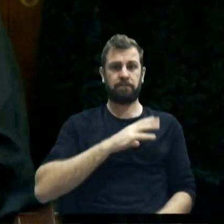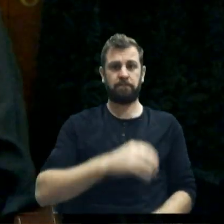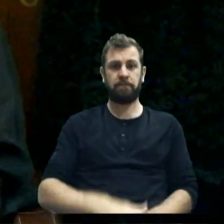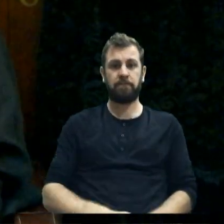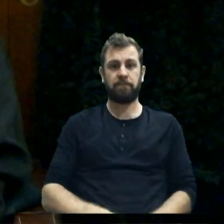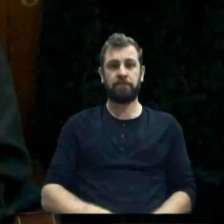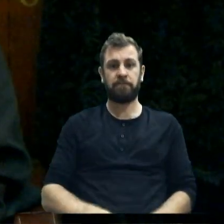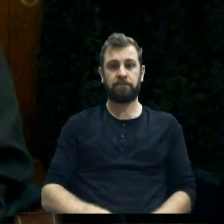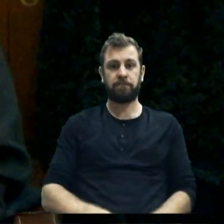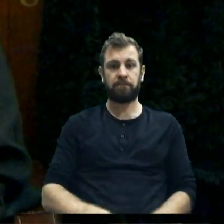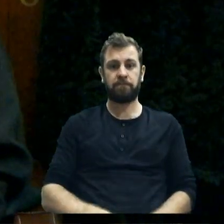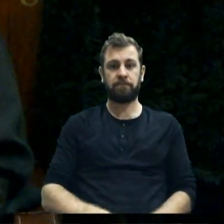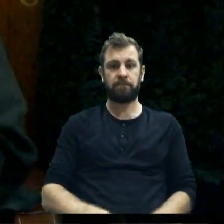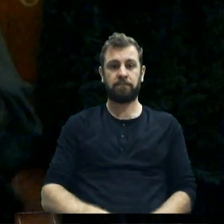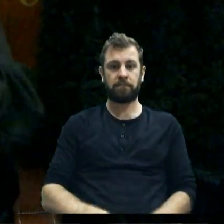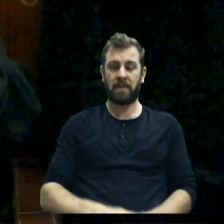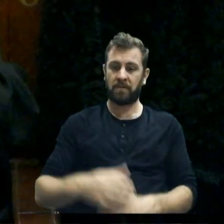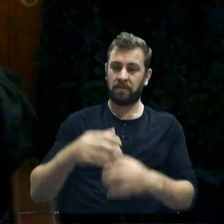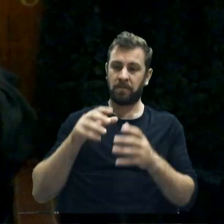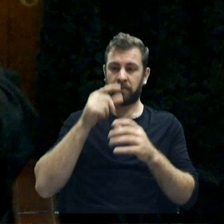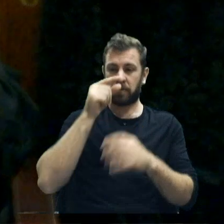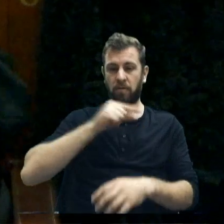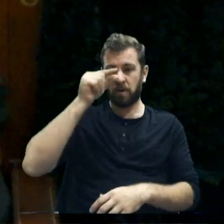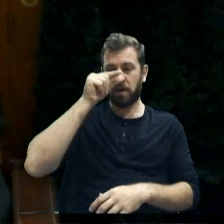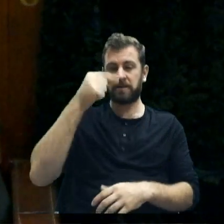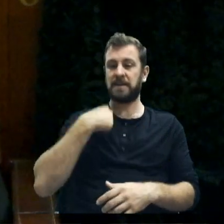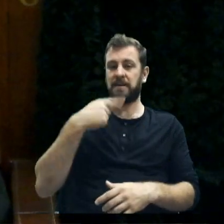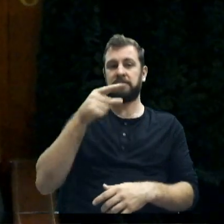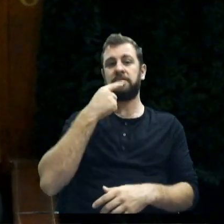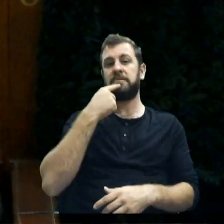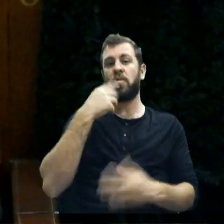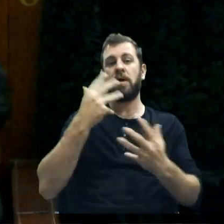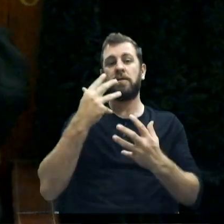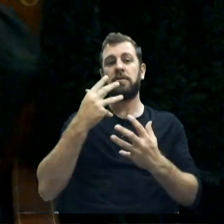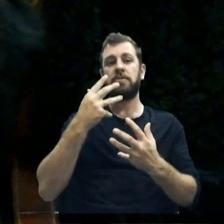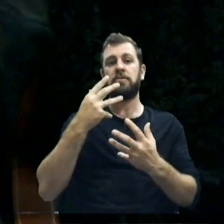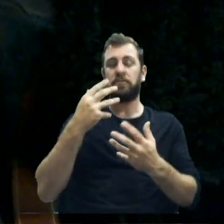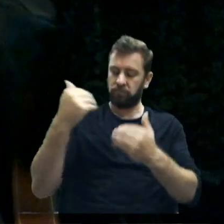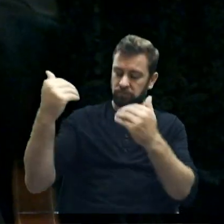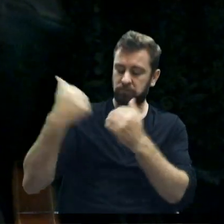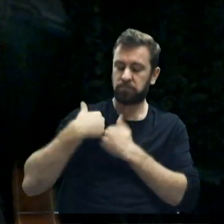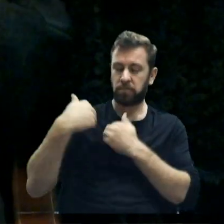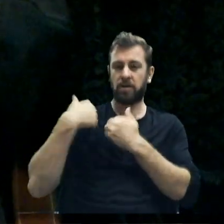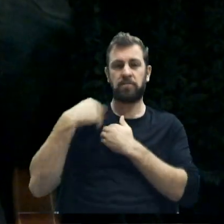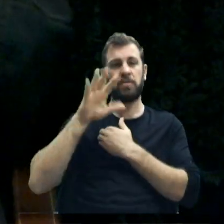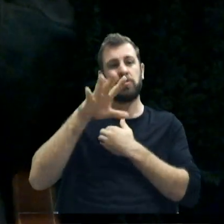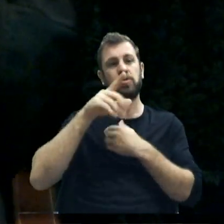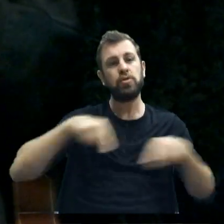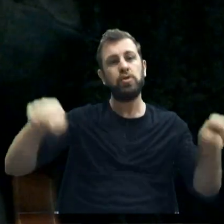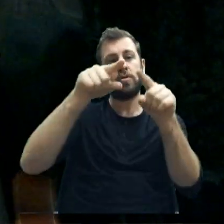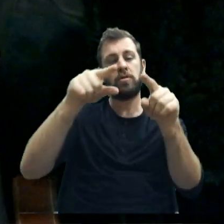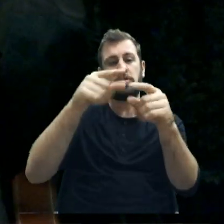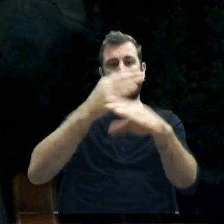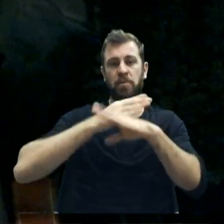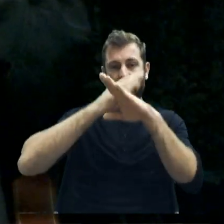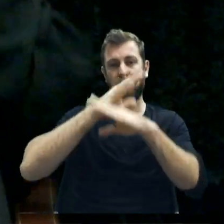Quran says you are responsible to protect yourself and your family from the fire.